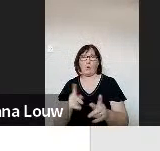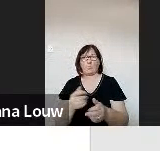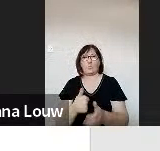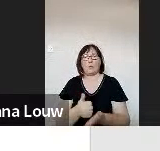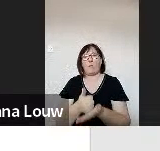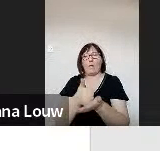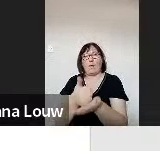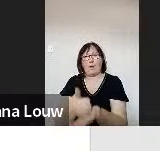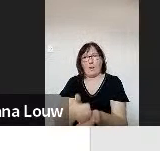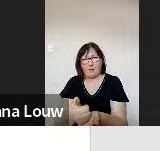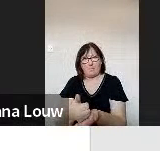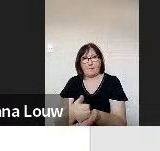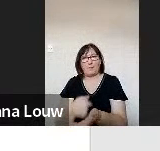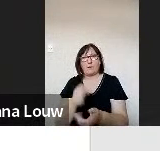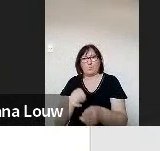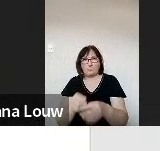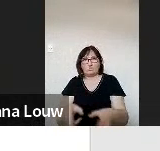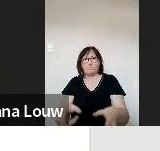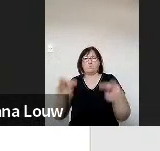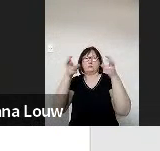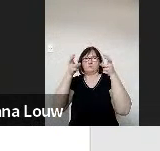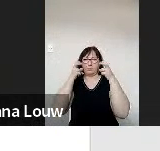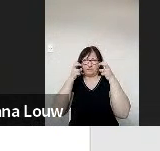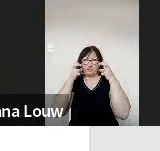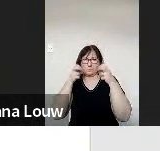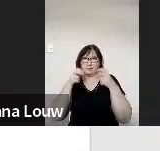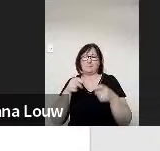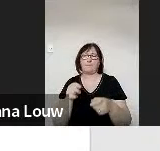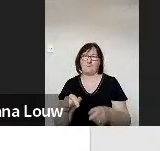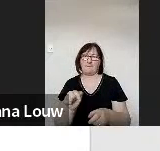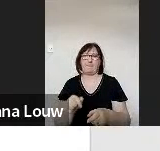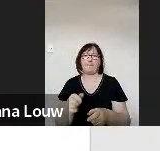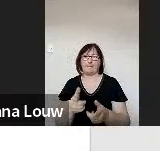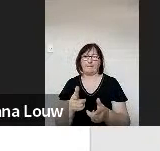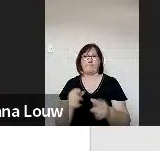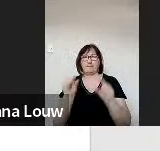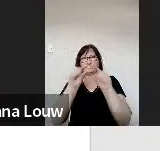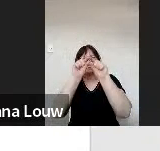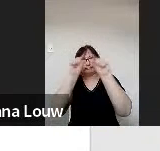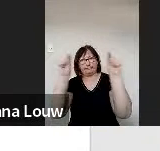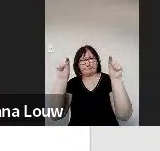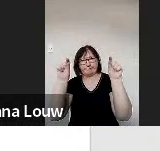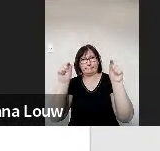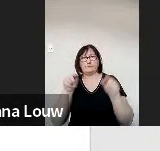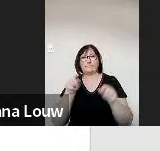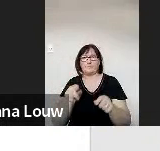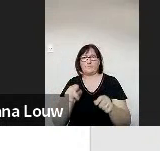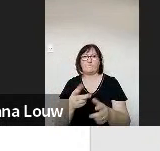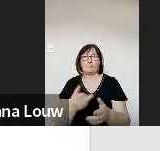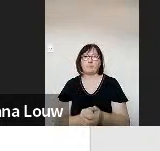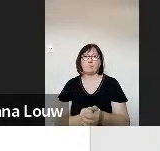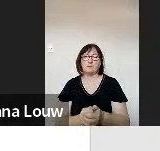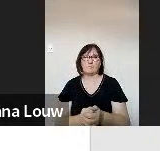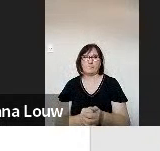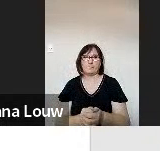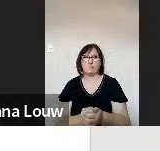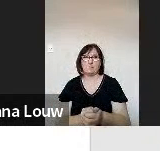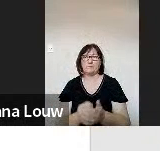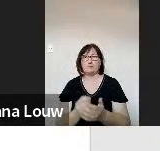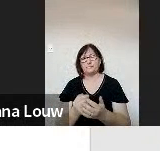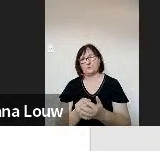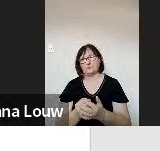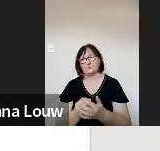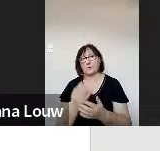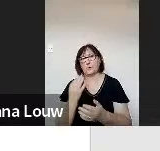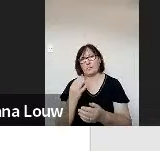interpreting the scope of the heading or the section. But in doing so, one